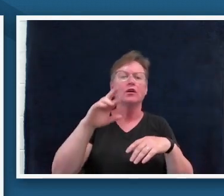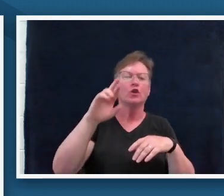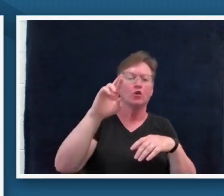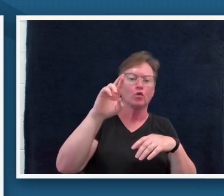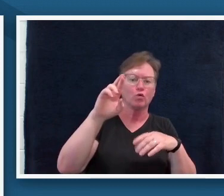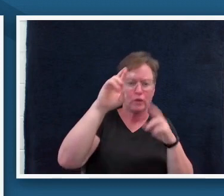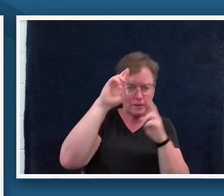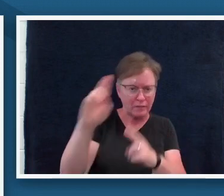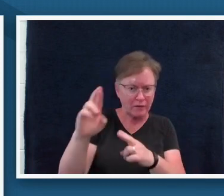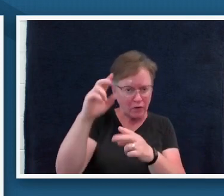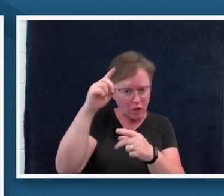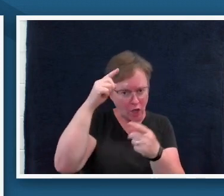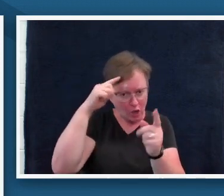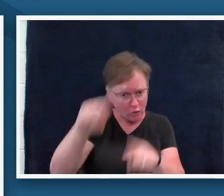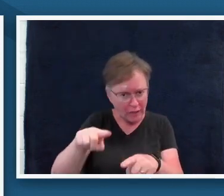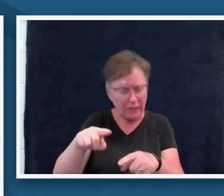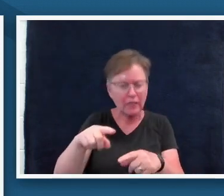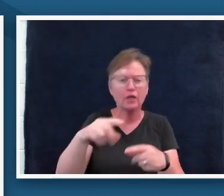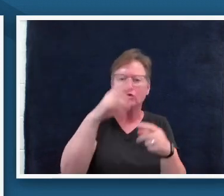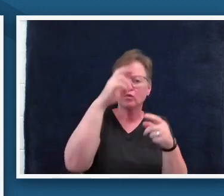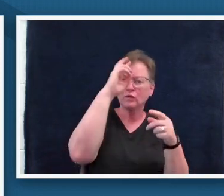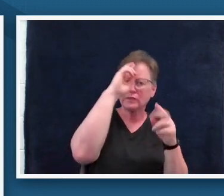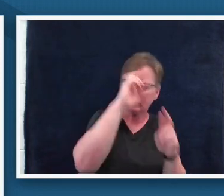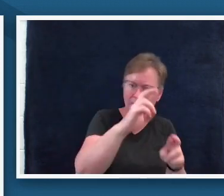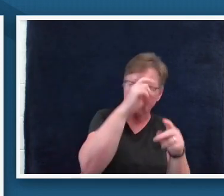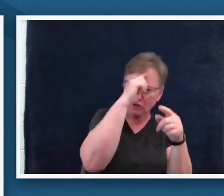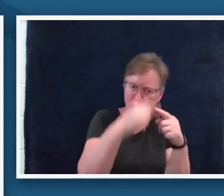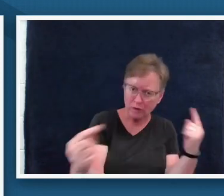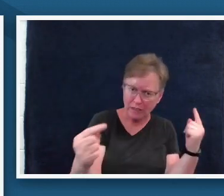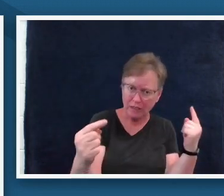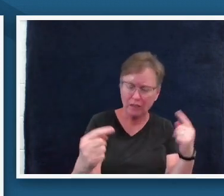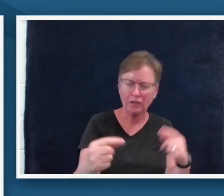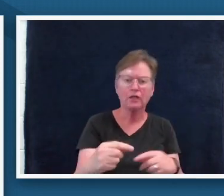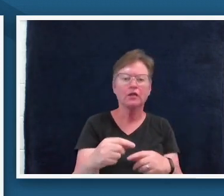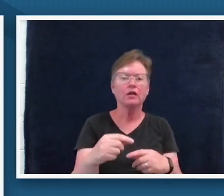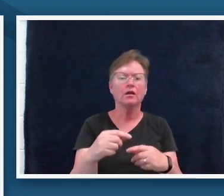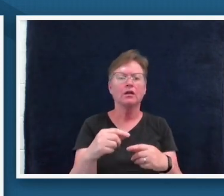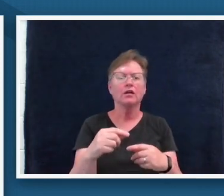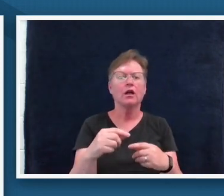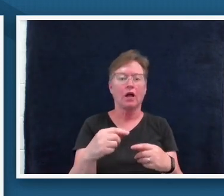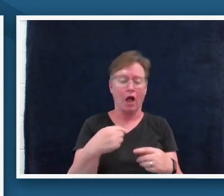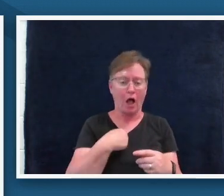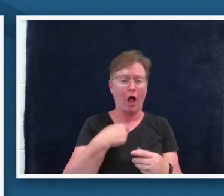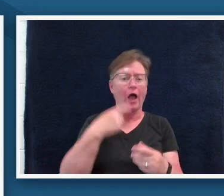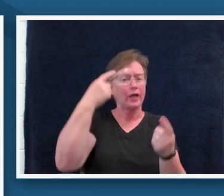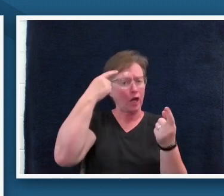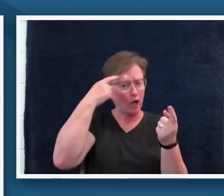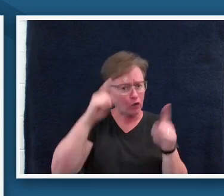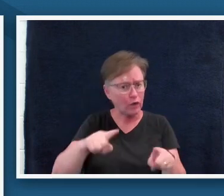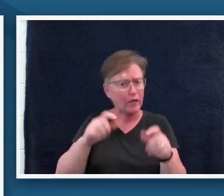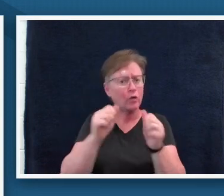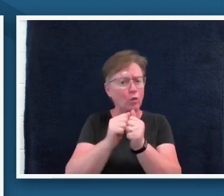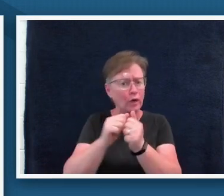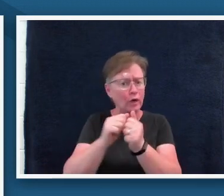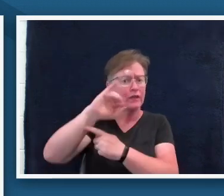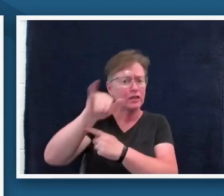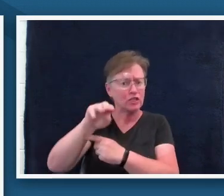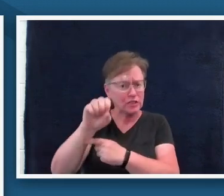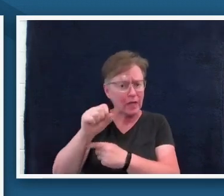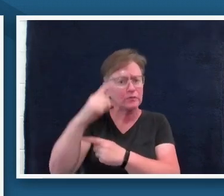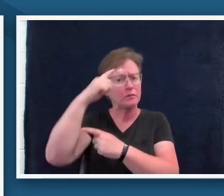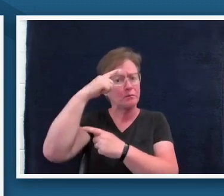respectfully disagreeing. Things as simple as, I agree with James because blank, or I hear what Eugenia is